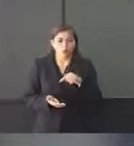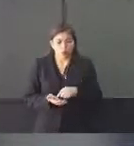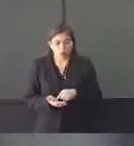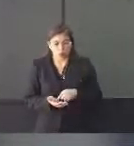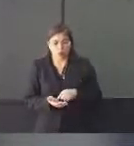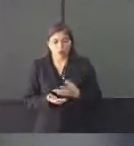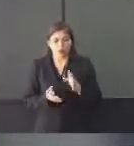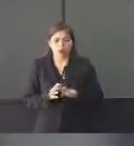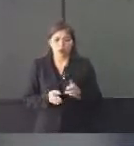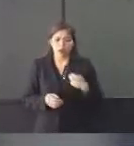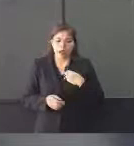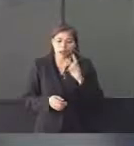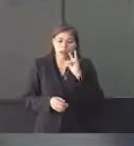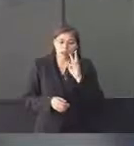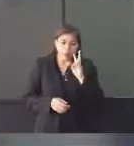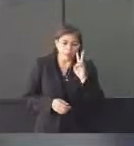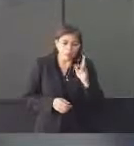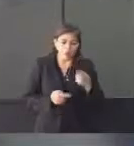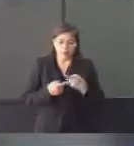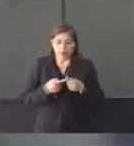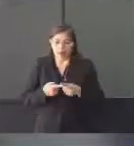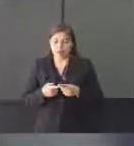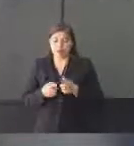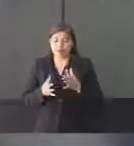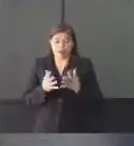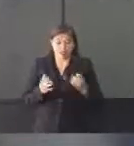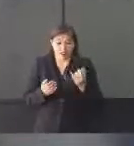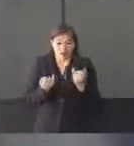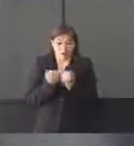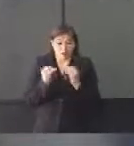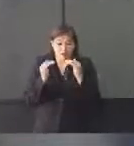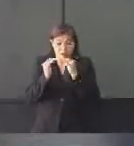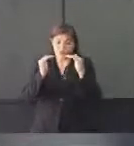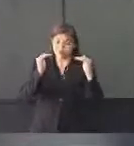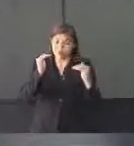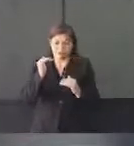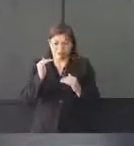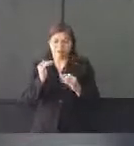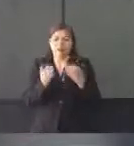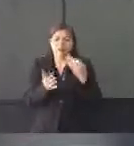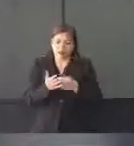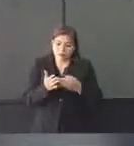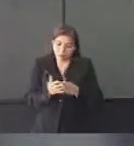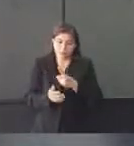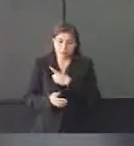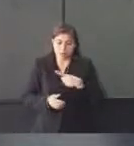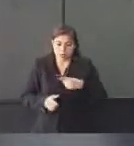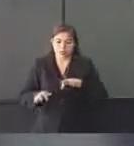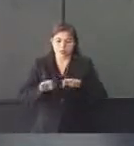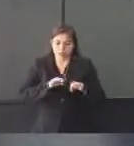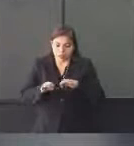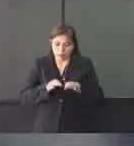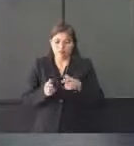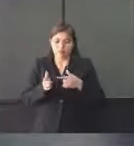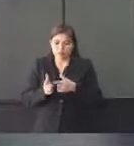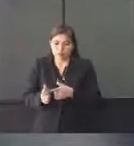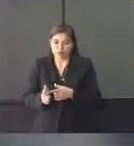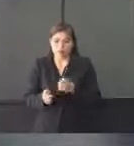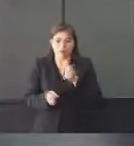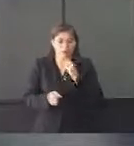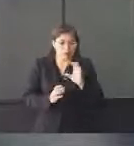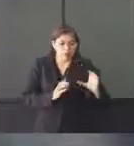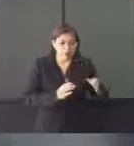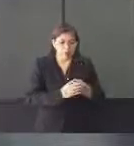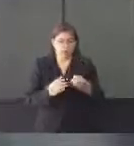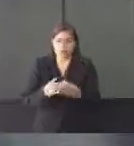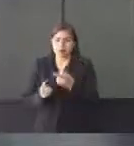spaces still reproduce inequality and discrimination. So we are working